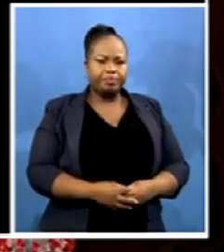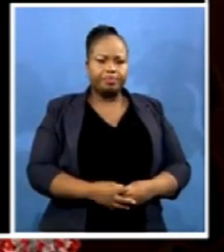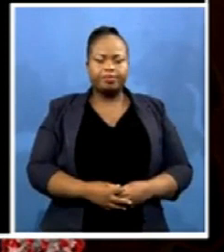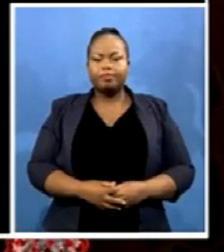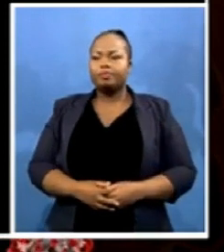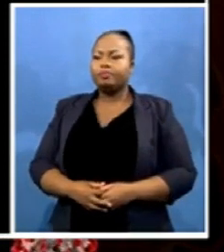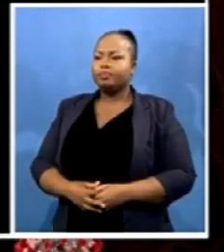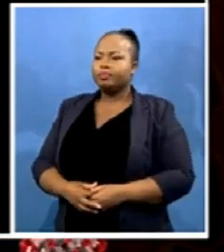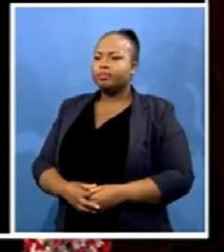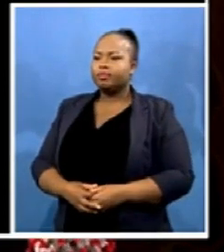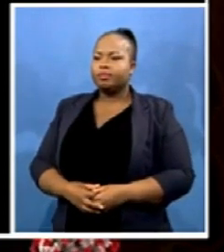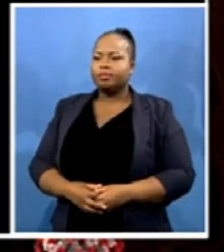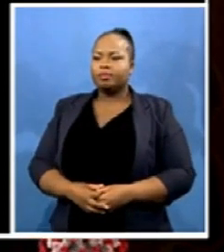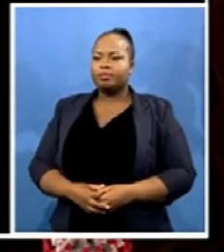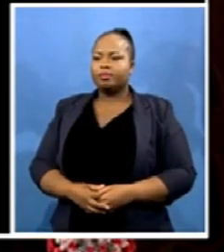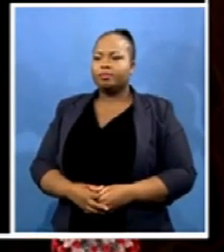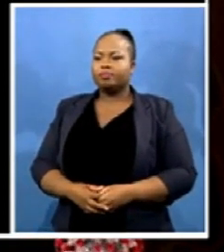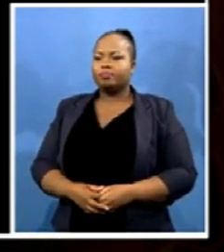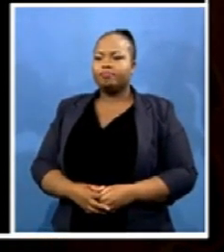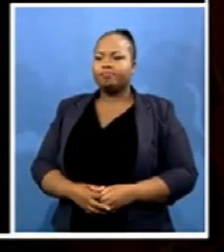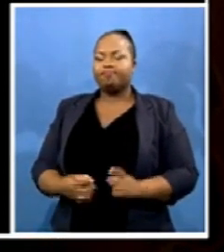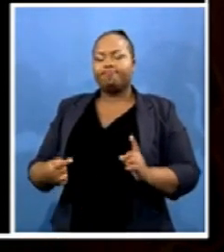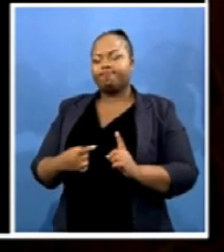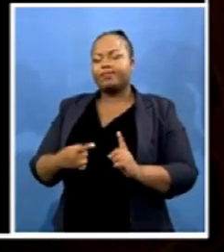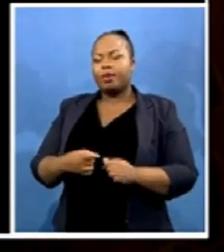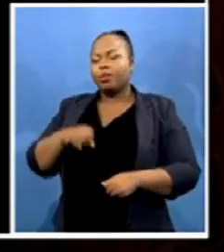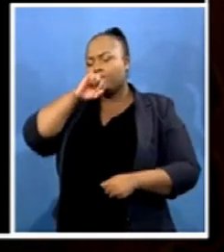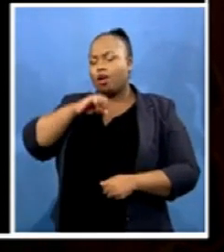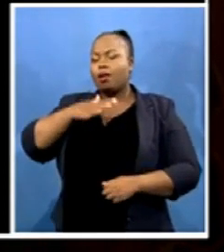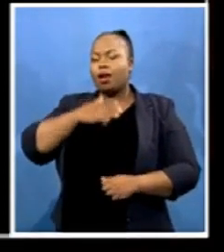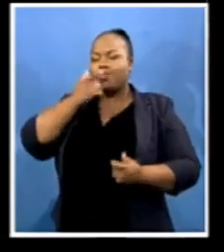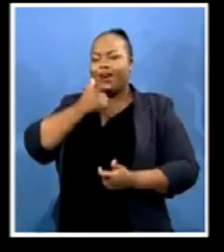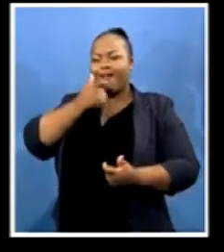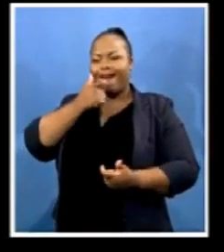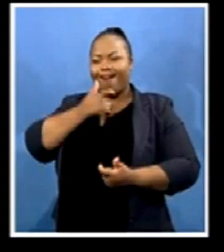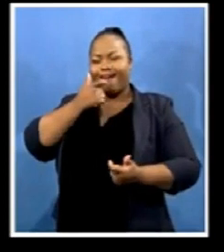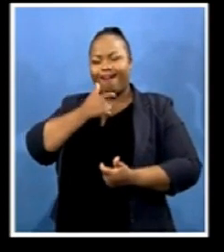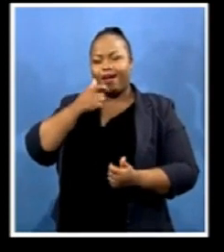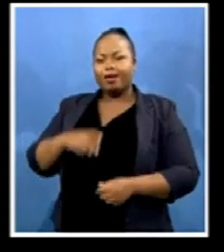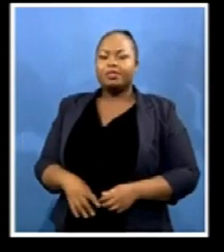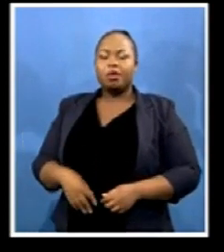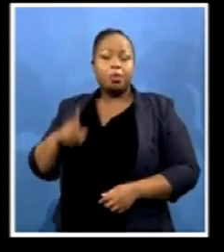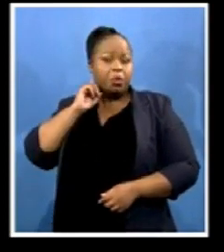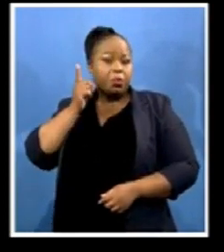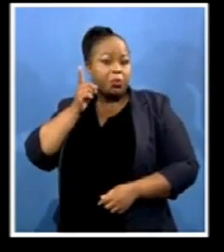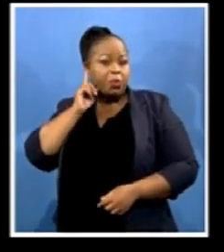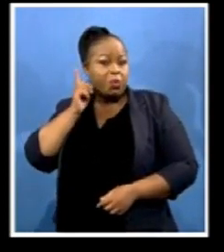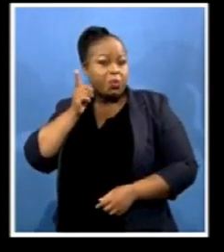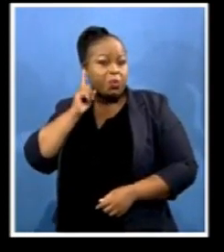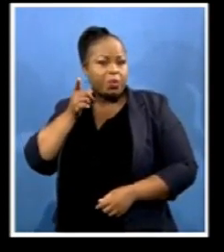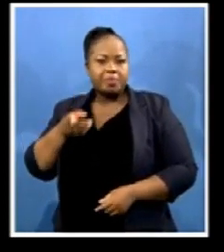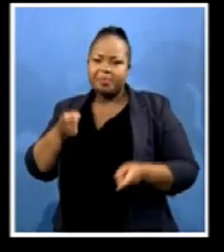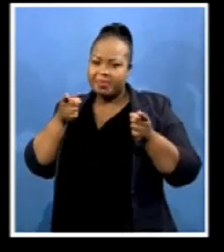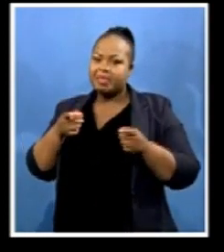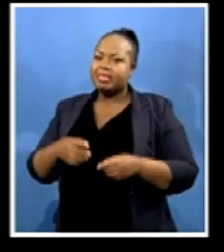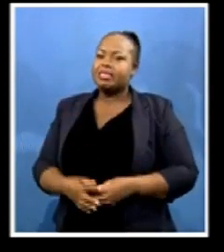His sense of humor. I call it a very naughty sense of humor. Even in the middle of